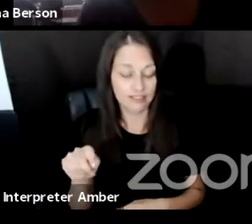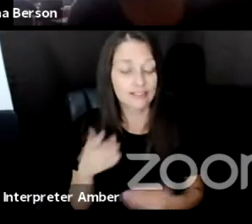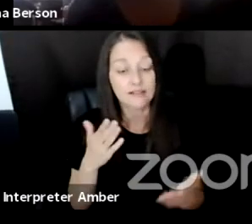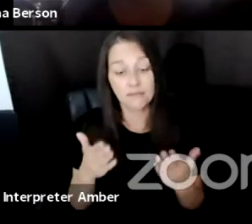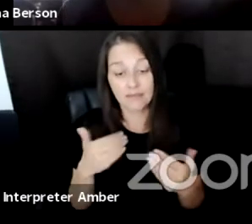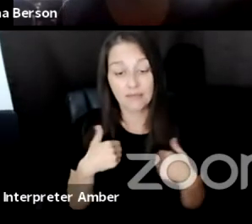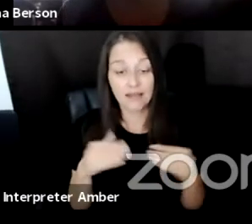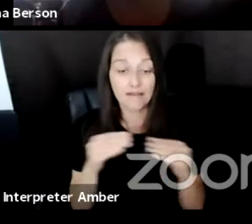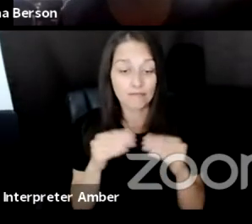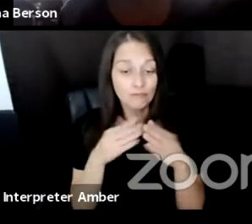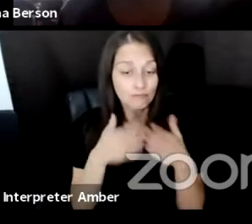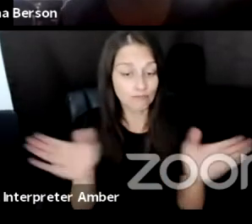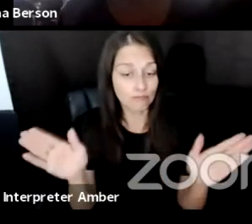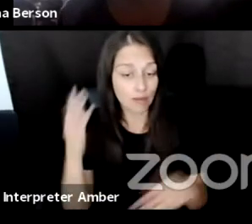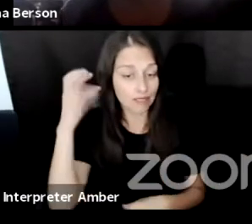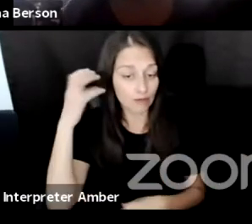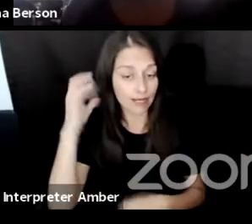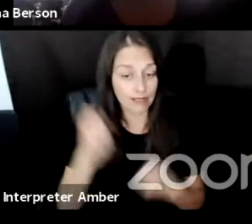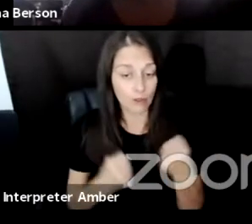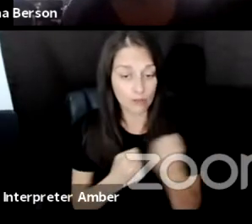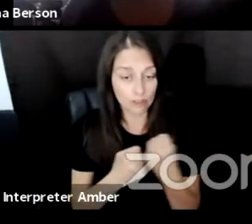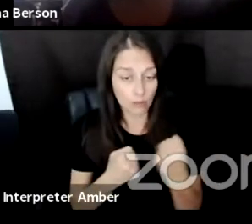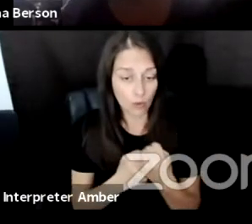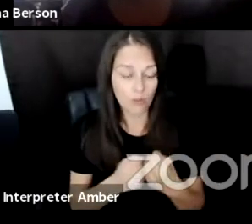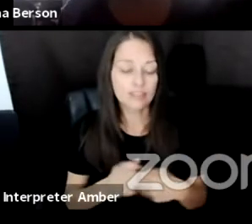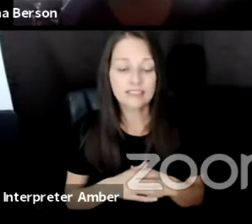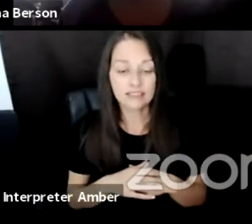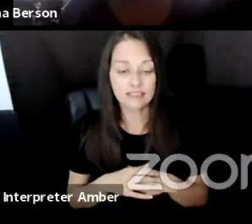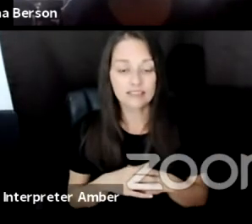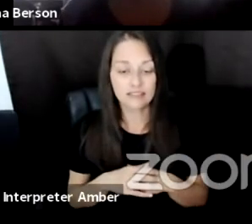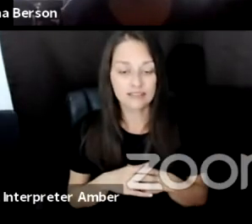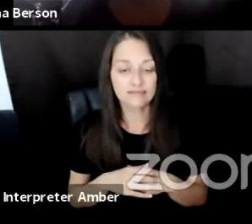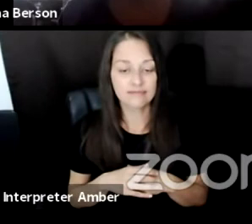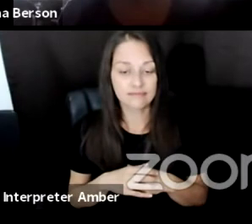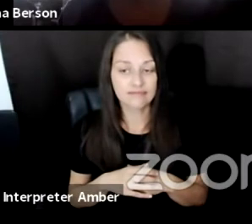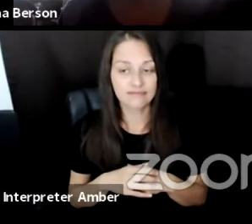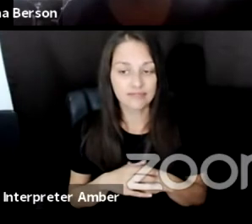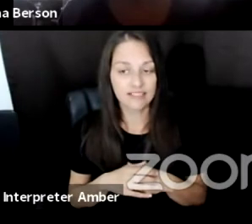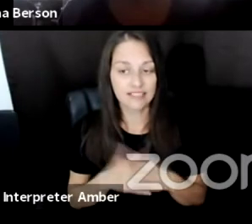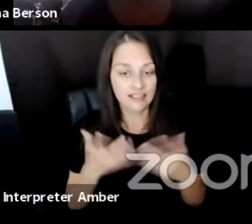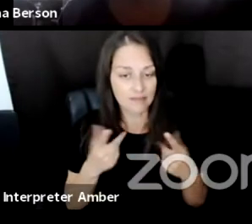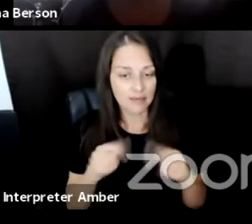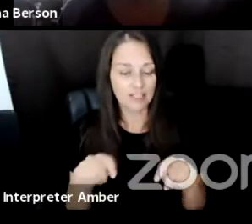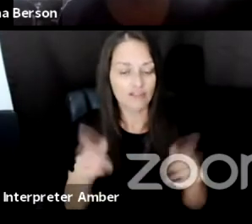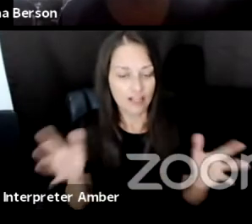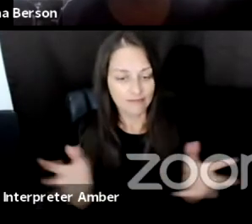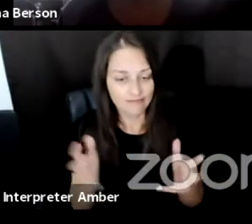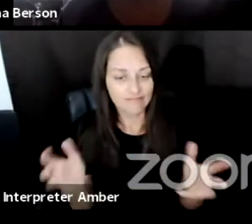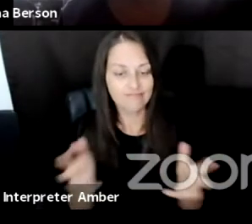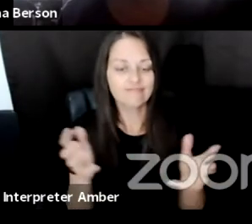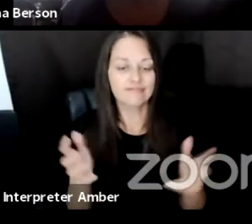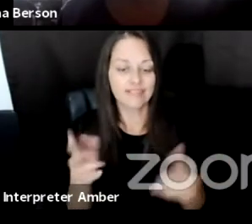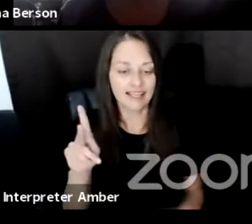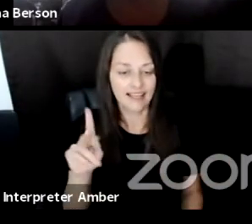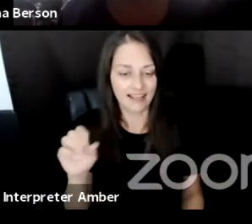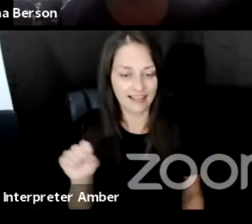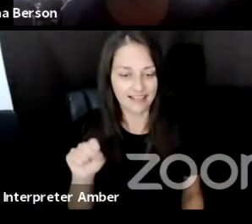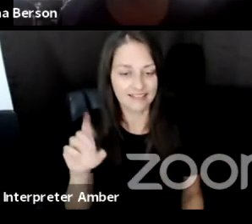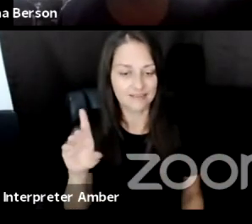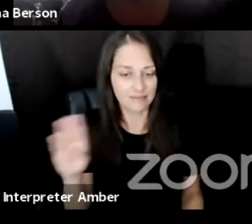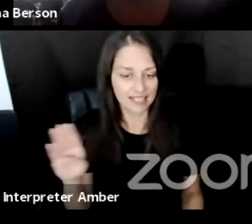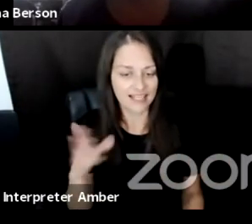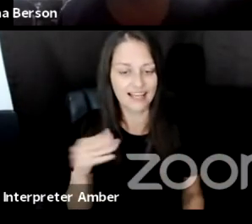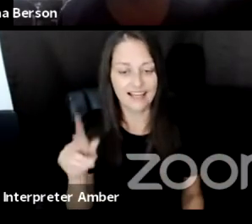type support and do, you know, try to cultivate the kind of thing like KXP has or KUOW has. And I